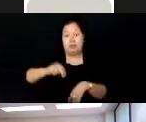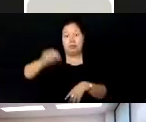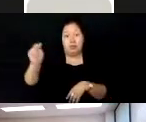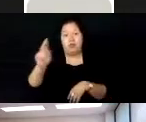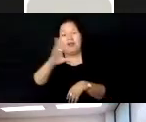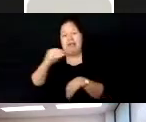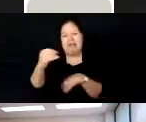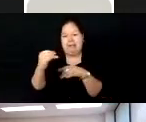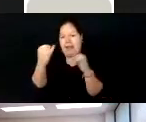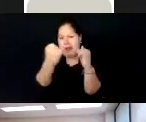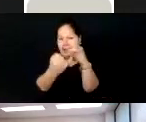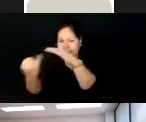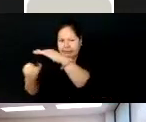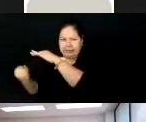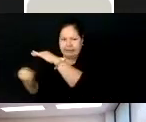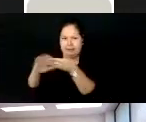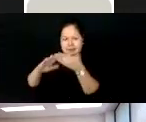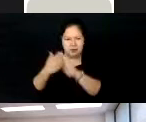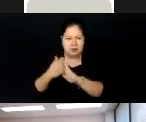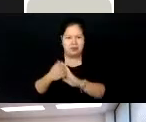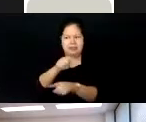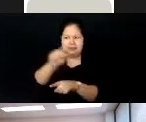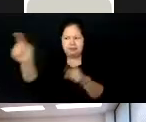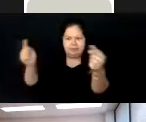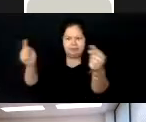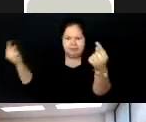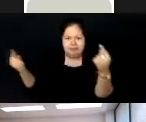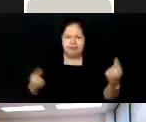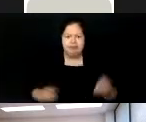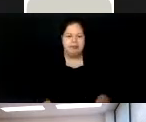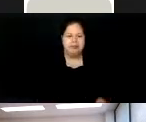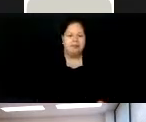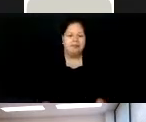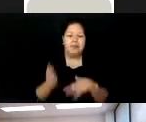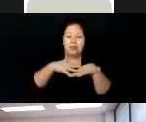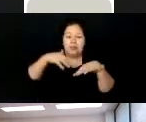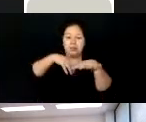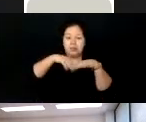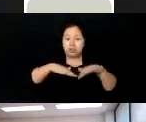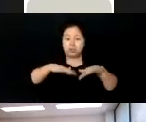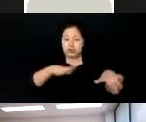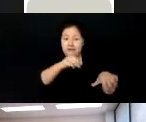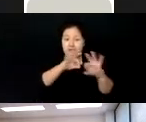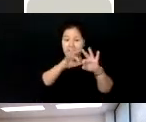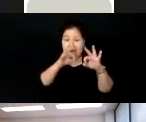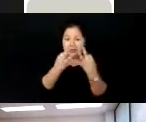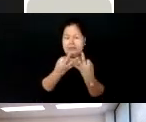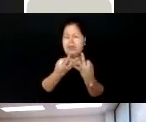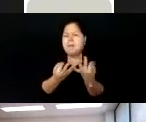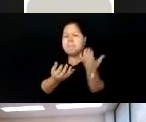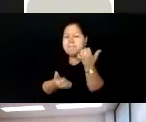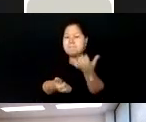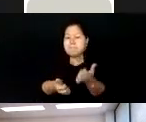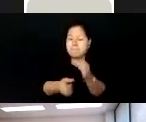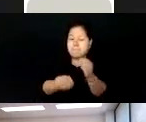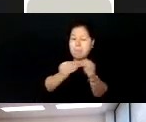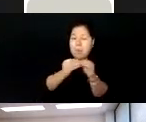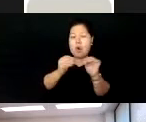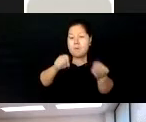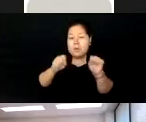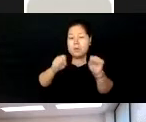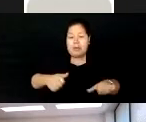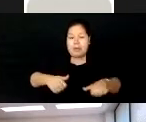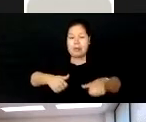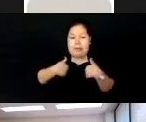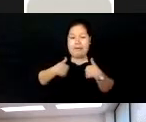remote communities. Indigenous children and families are more likely to live in crowded and